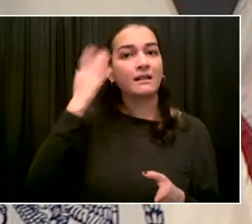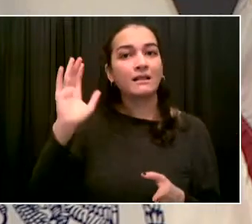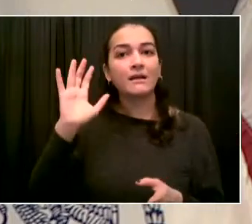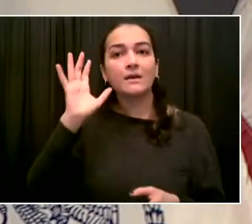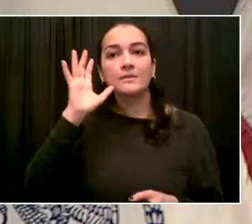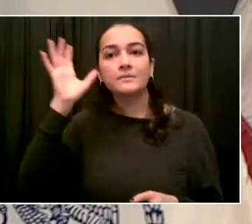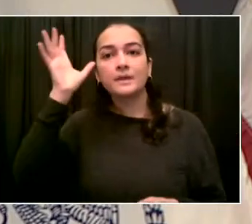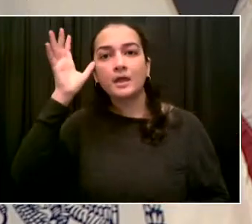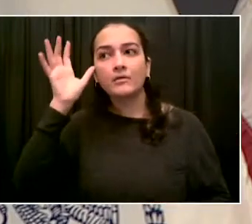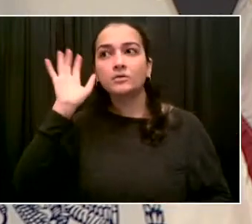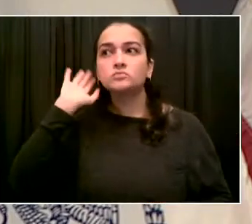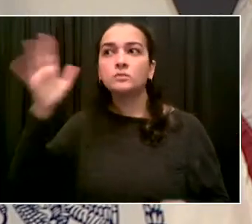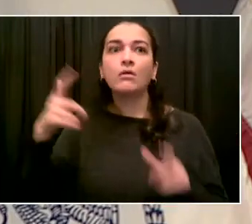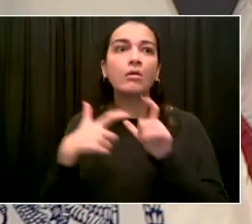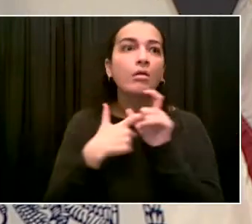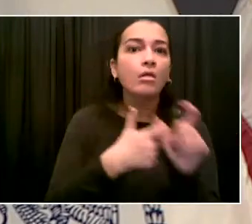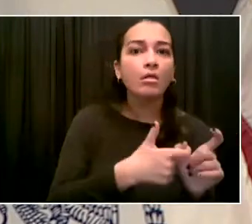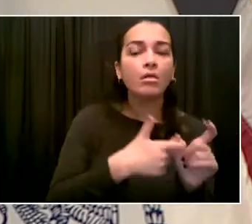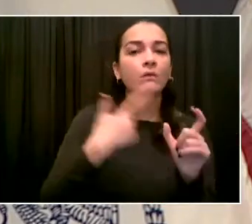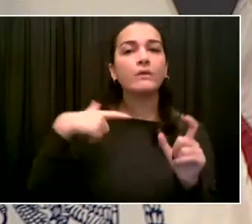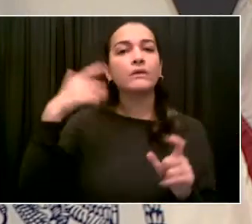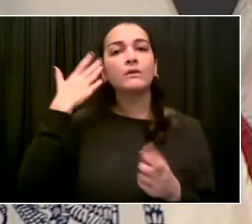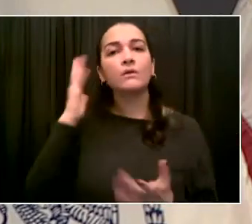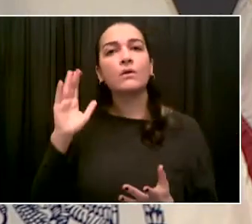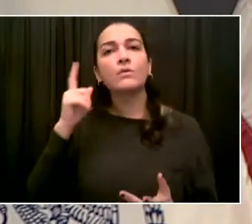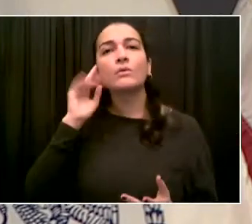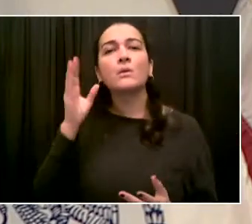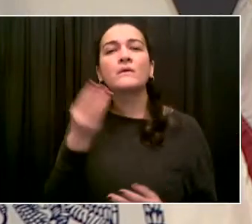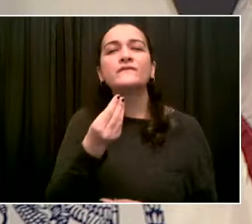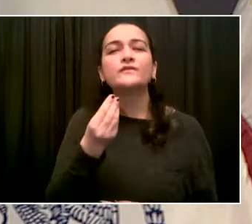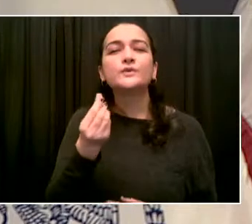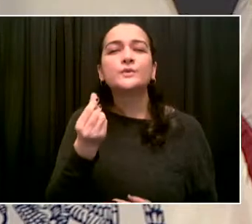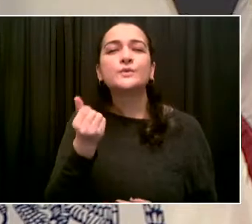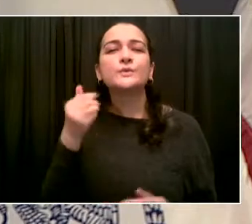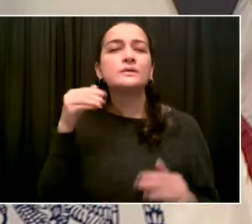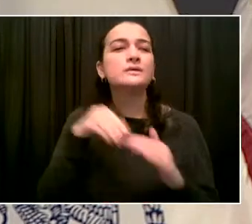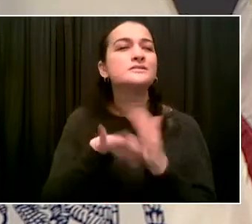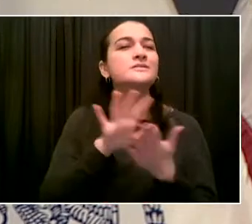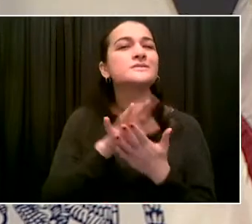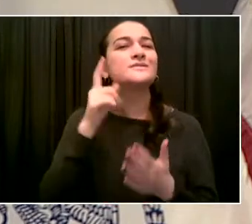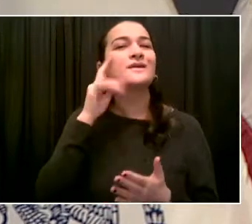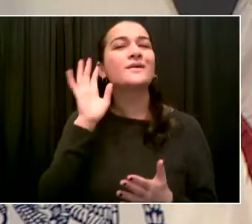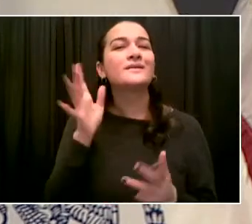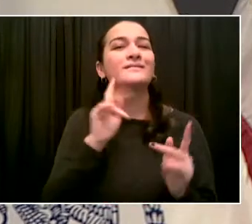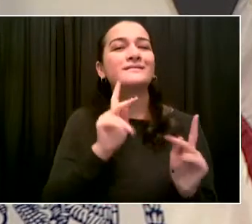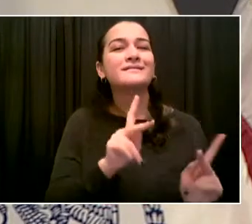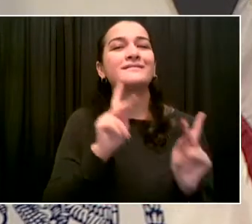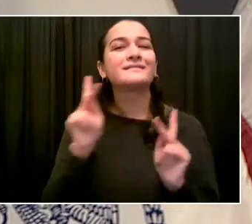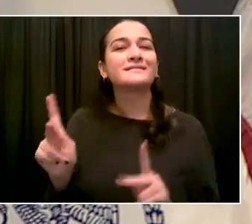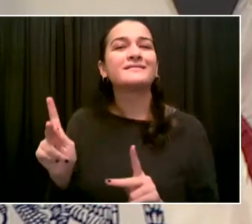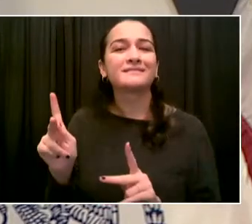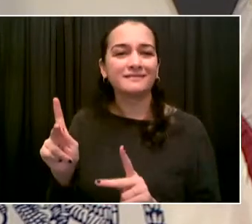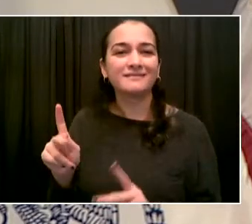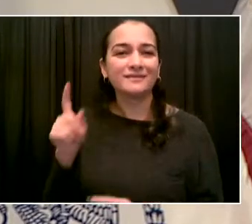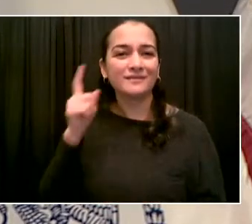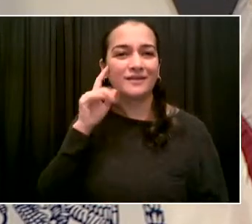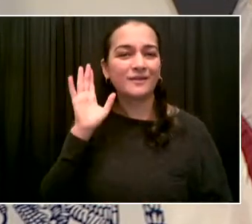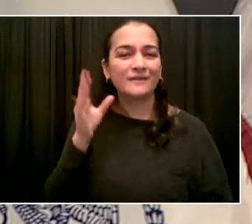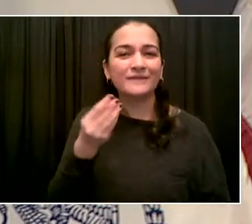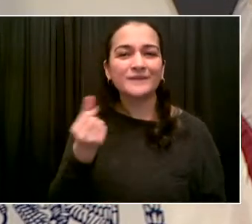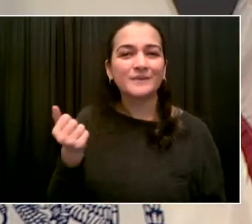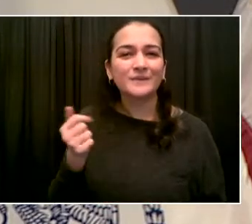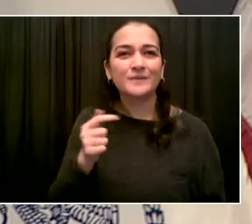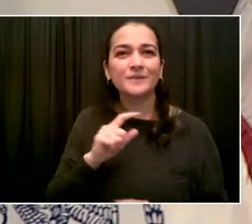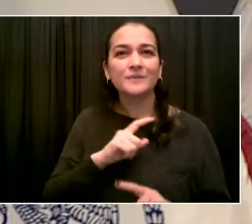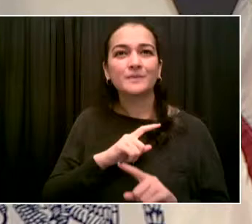measure because of what you've heard us say many times. Not only did we see only some uptake at the schools with the 12 to 17-year-olds, we